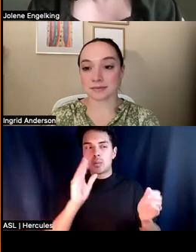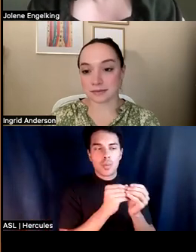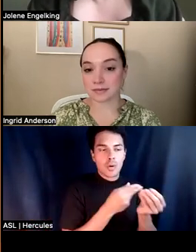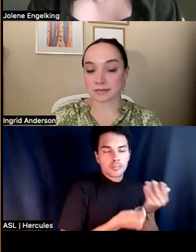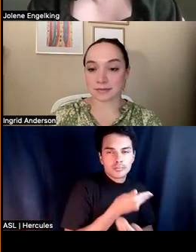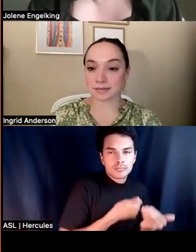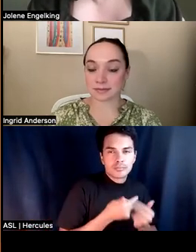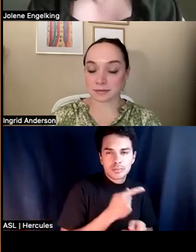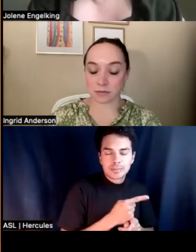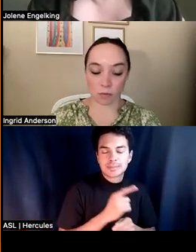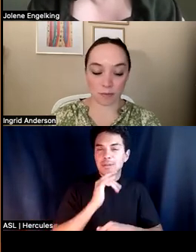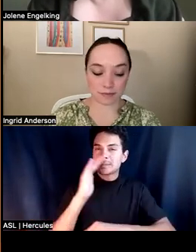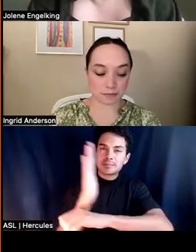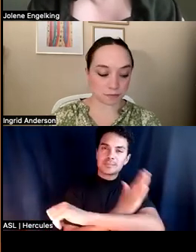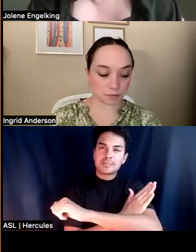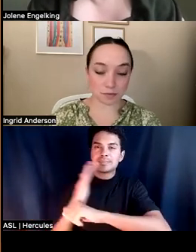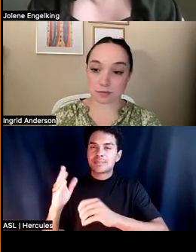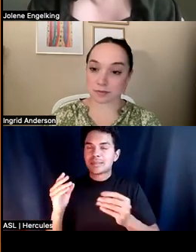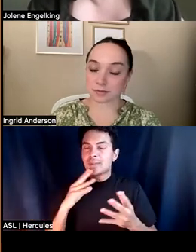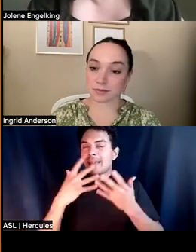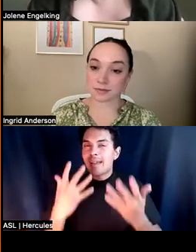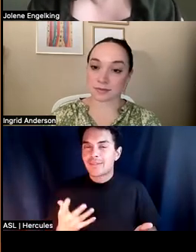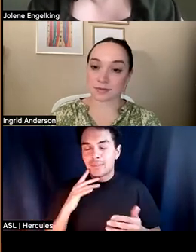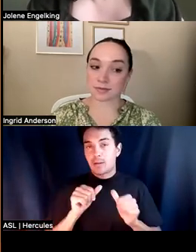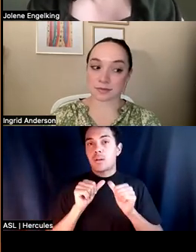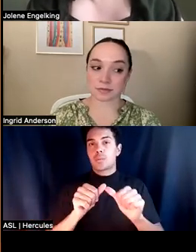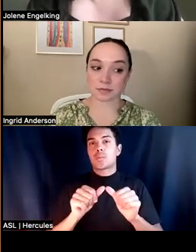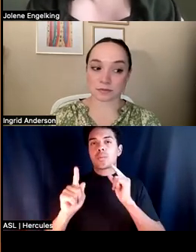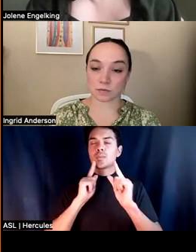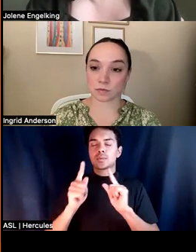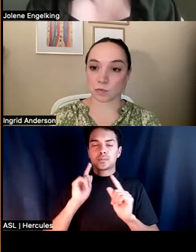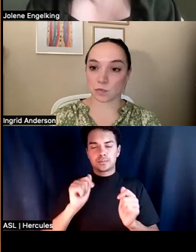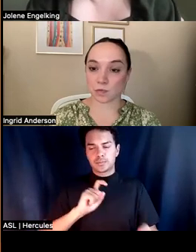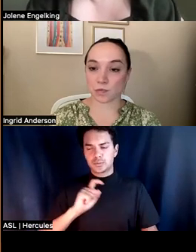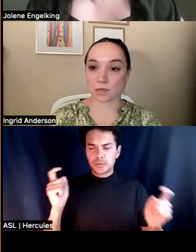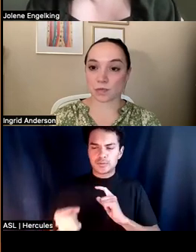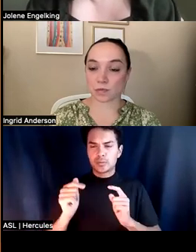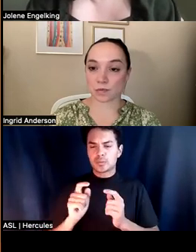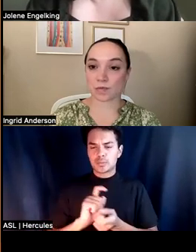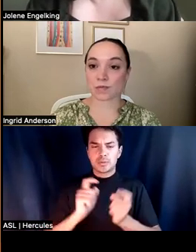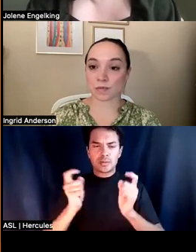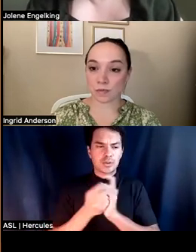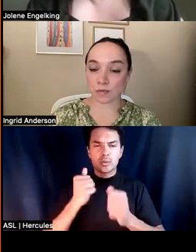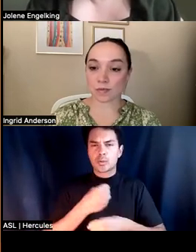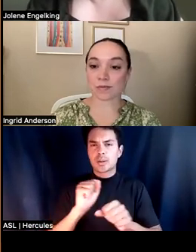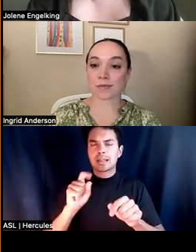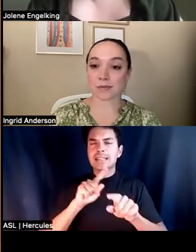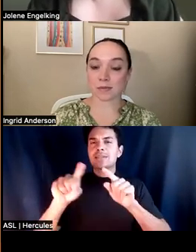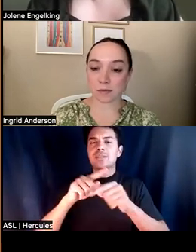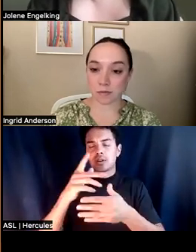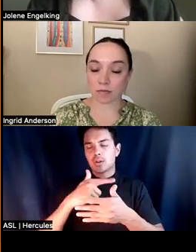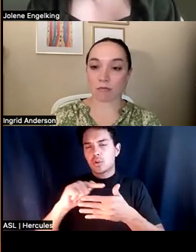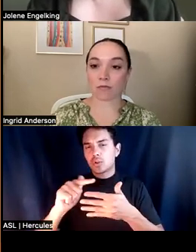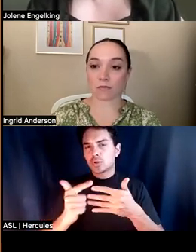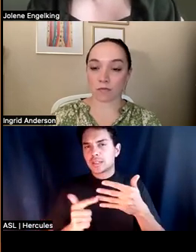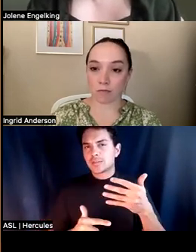as there is ongoing conversations about, shifting or really changing or creating alternative pathways to